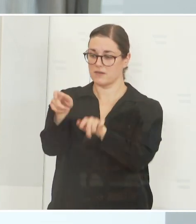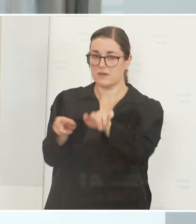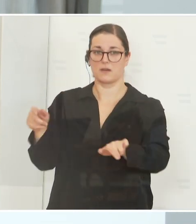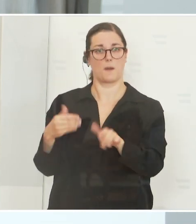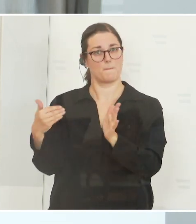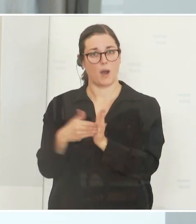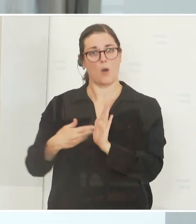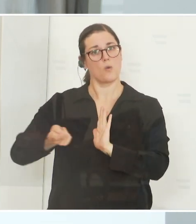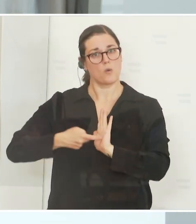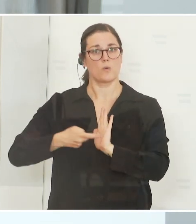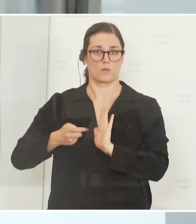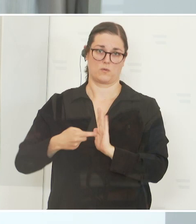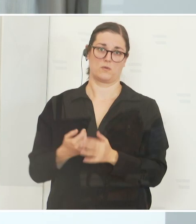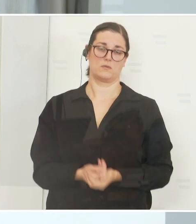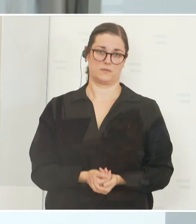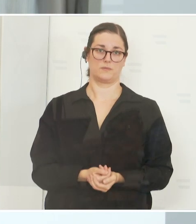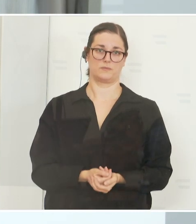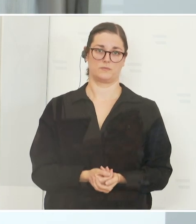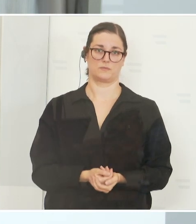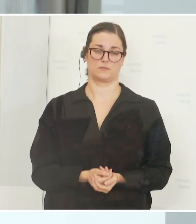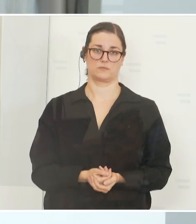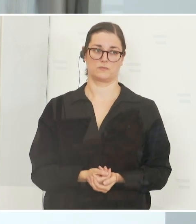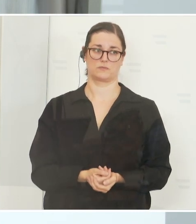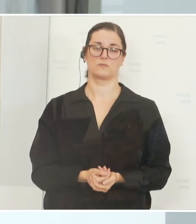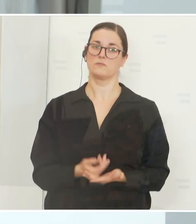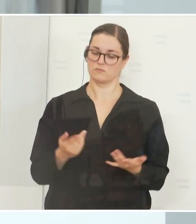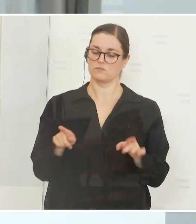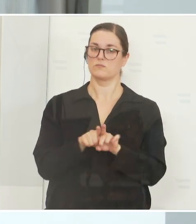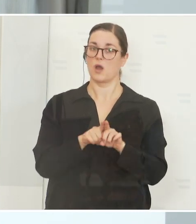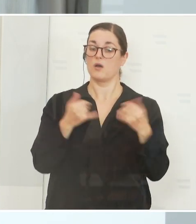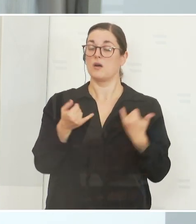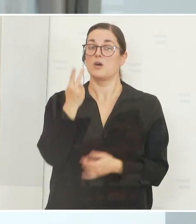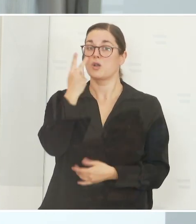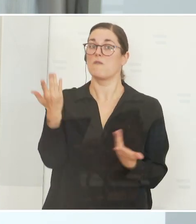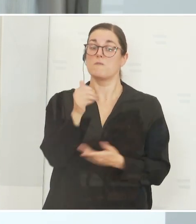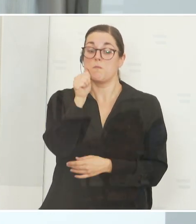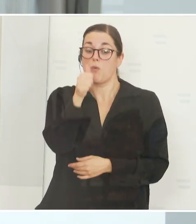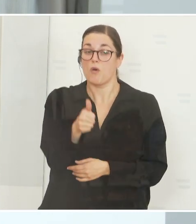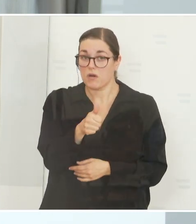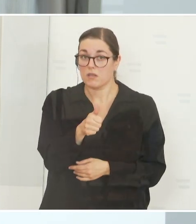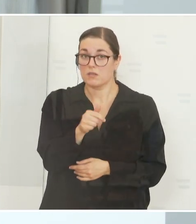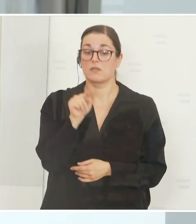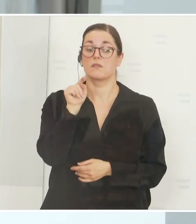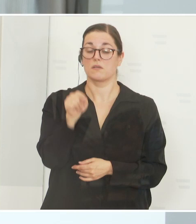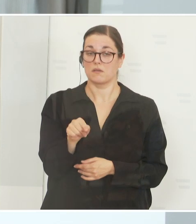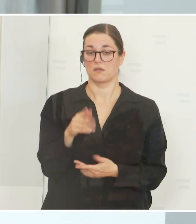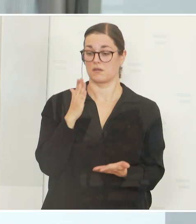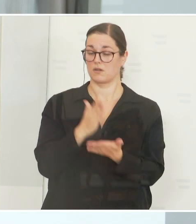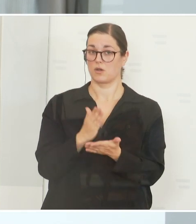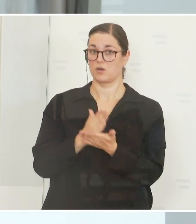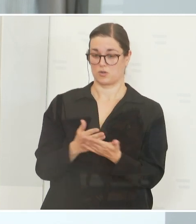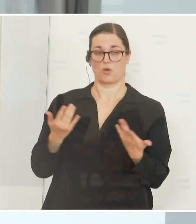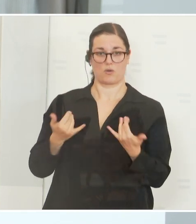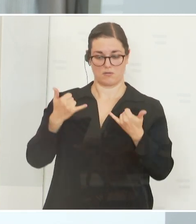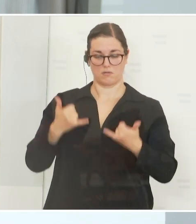urgently. And we have a clear eye on tomorrow, when we have proposed this